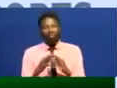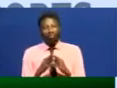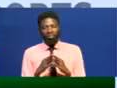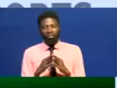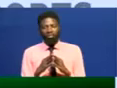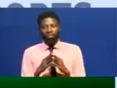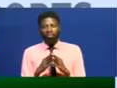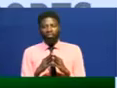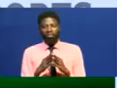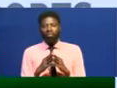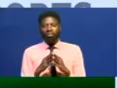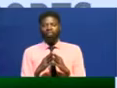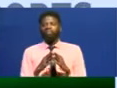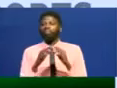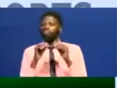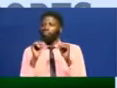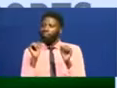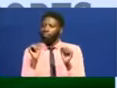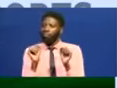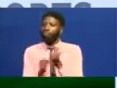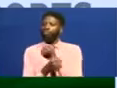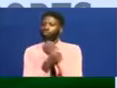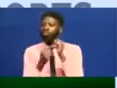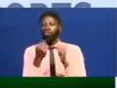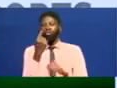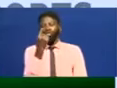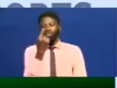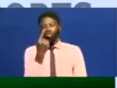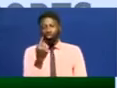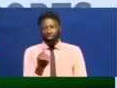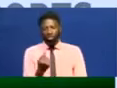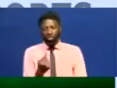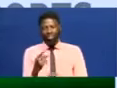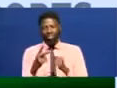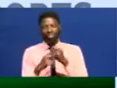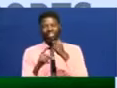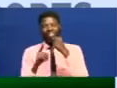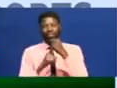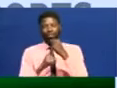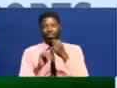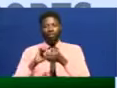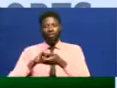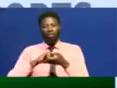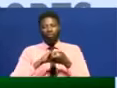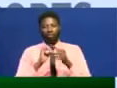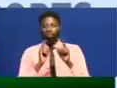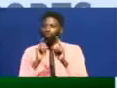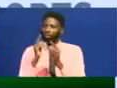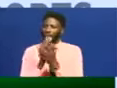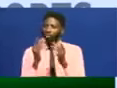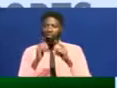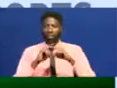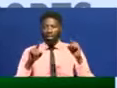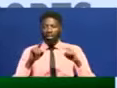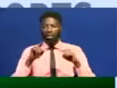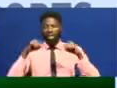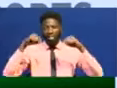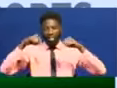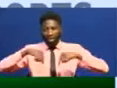to give each of you 76 federations the opportunity to say something, but from this ministry